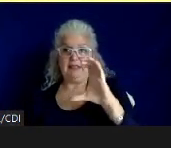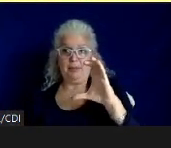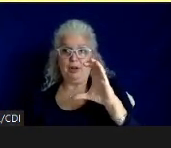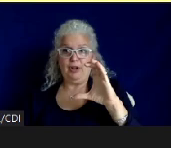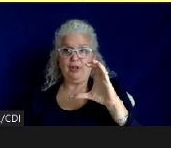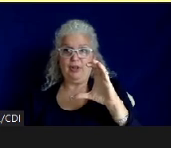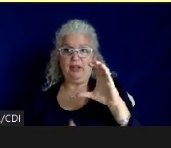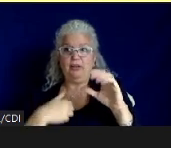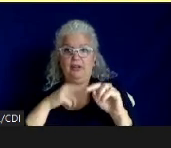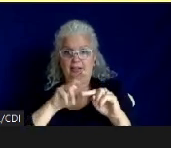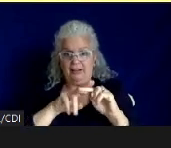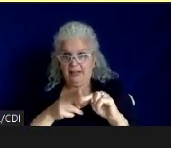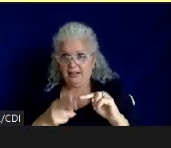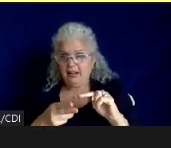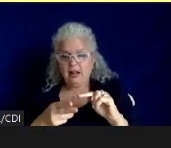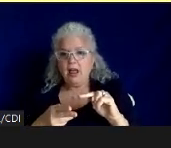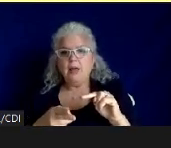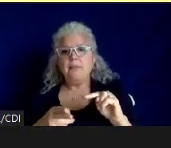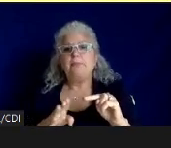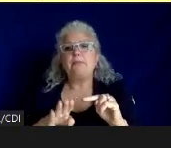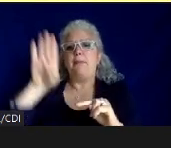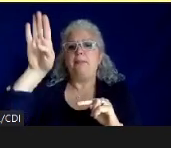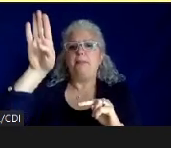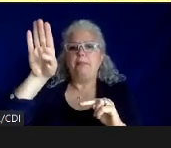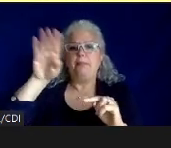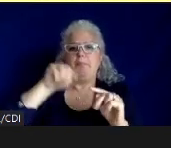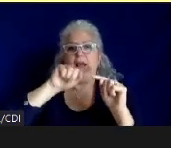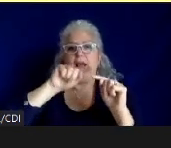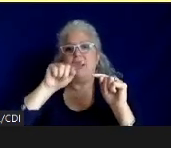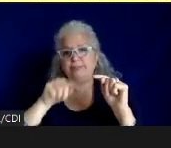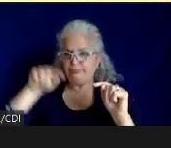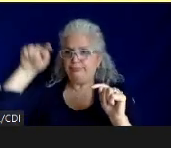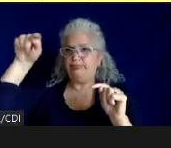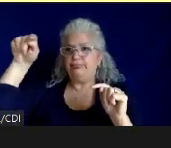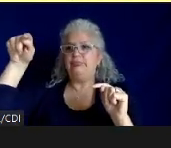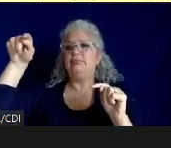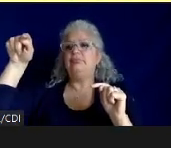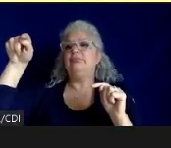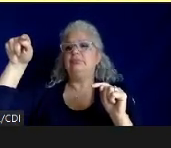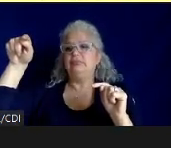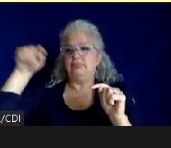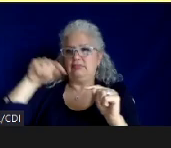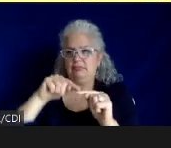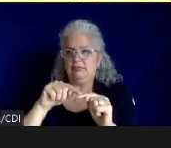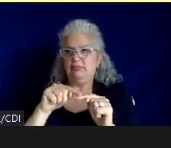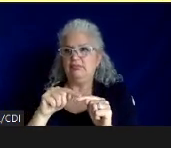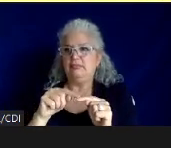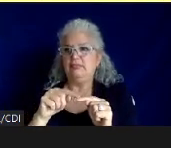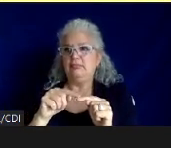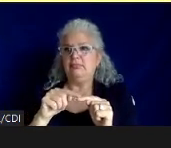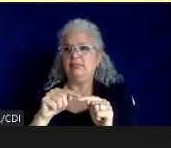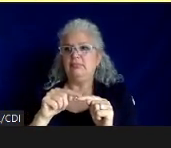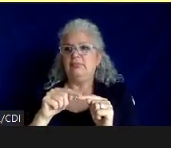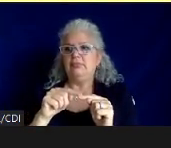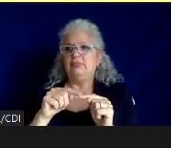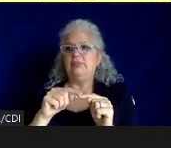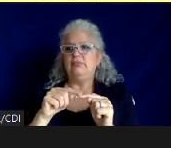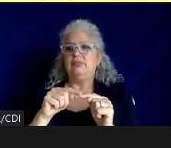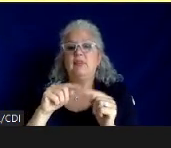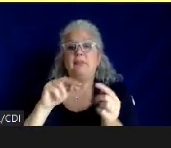That notch is attributable to reductions in tests, most likely in tests that would, because